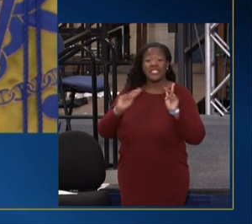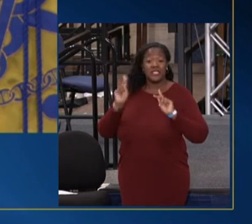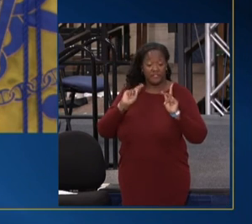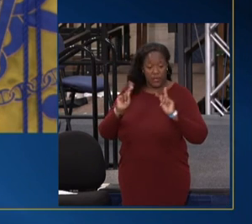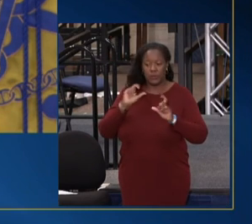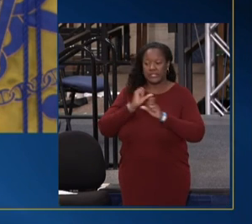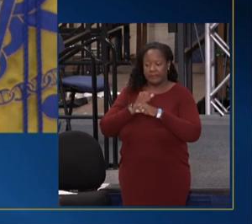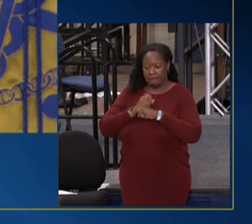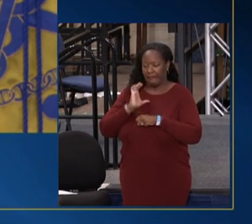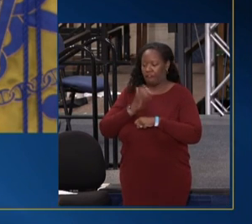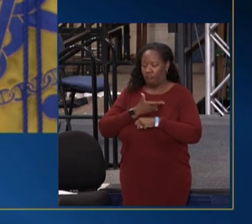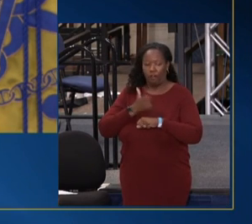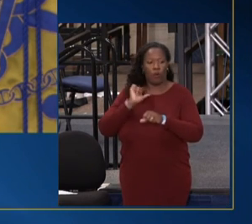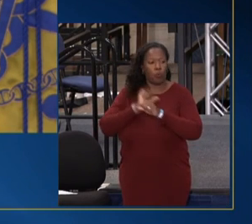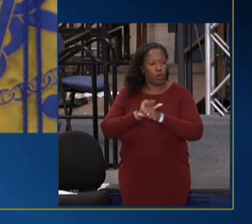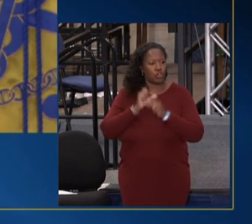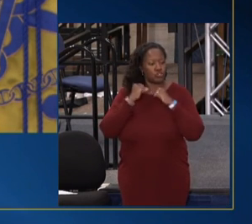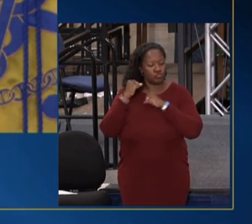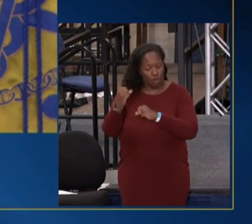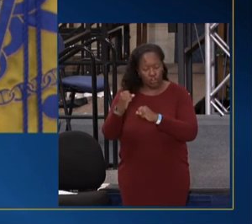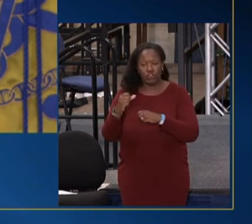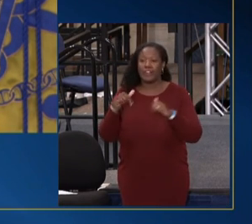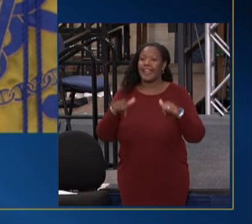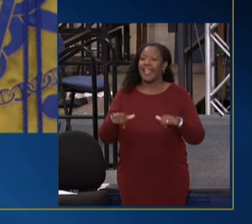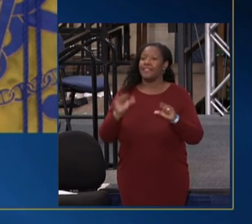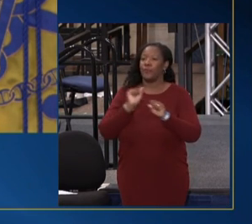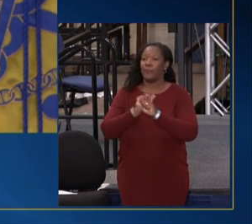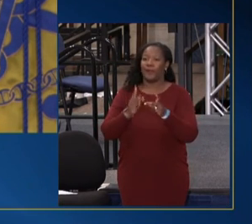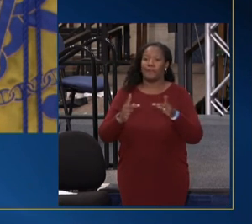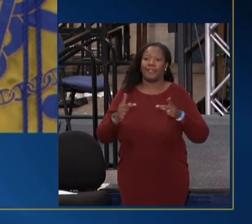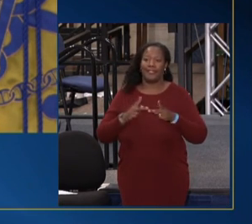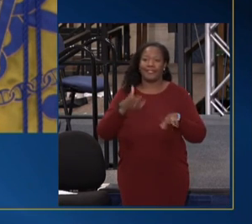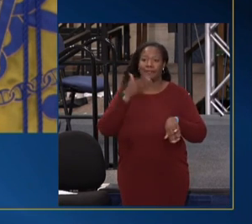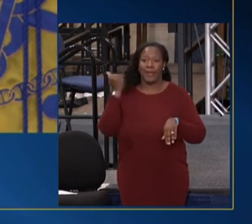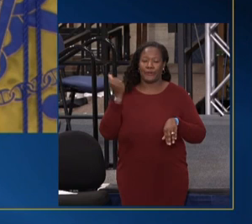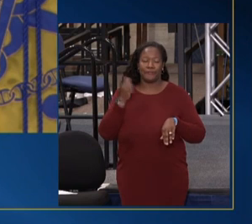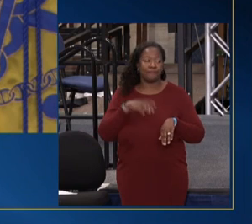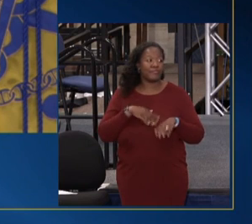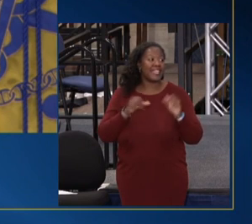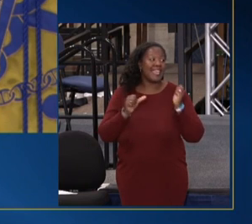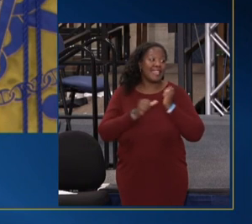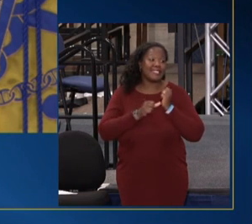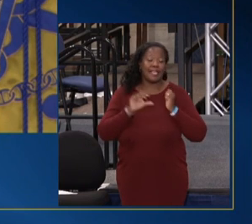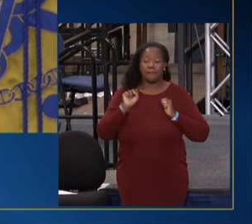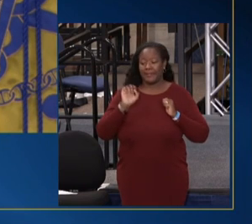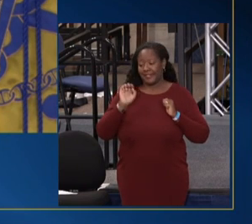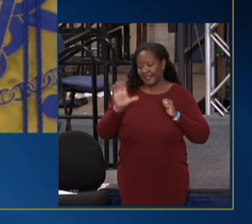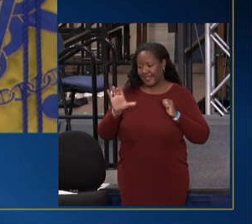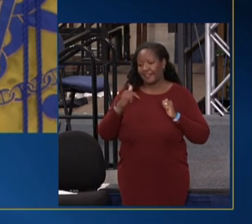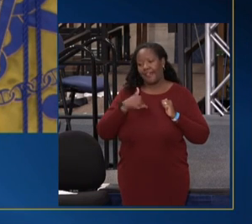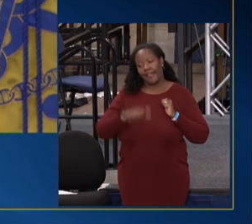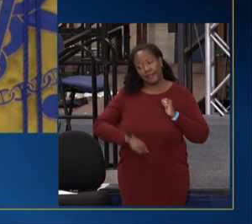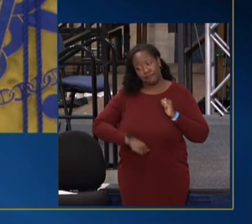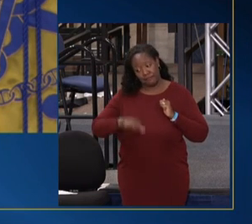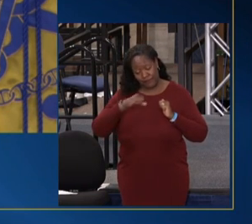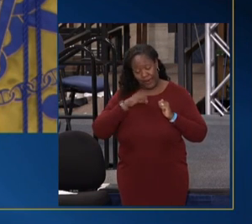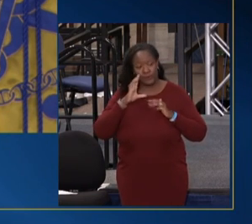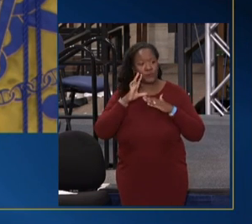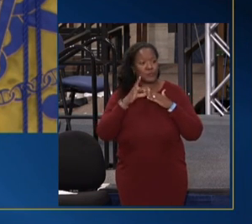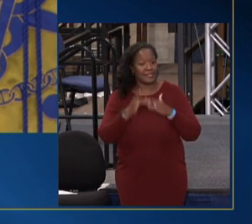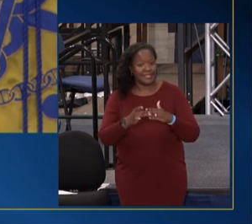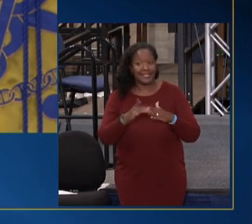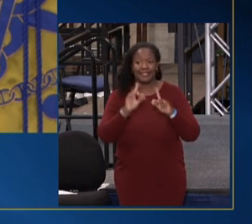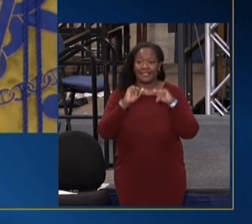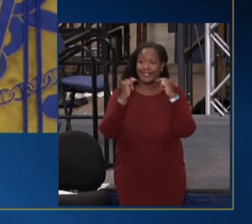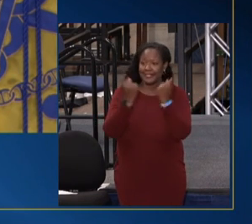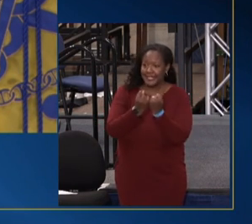work stronger and our workplace better. And as Deputy Secretary, I am certainly proud to lead this team and to be a